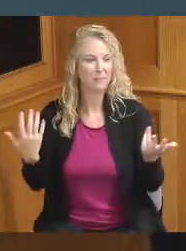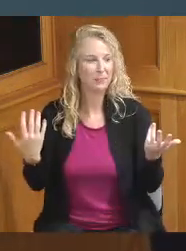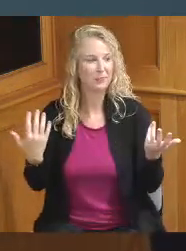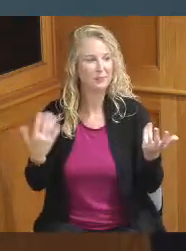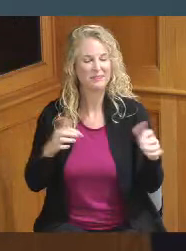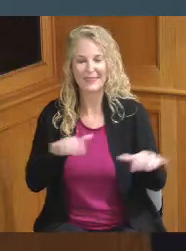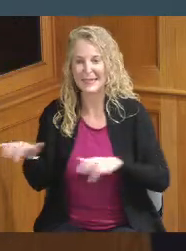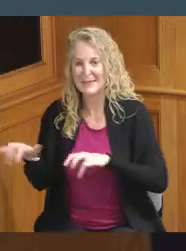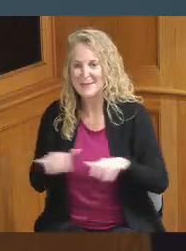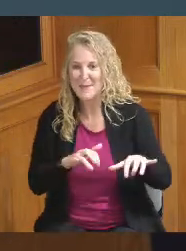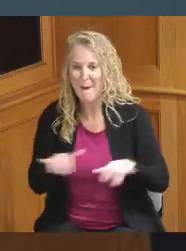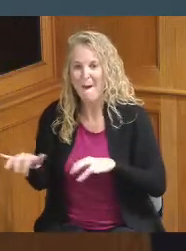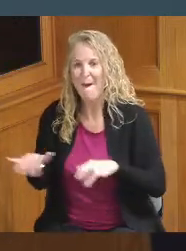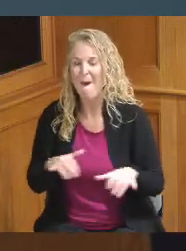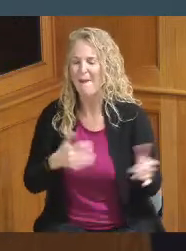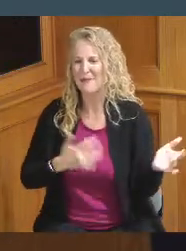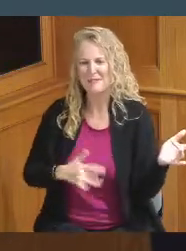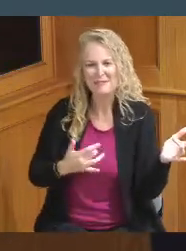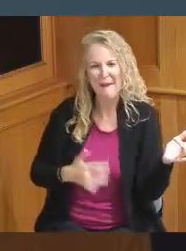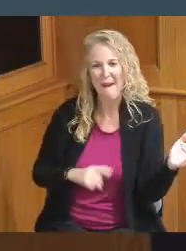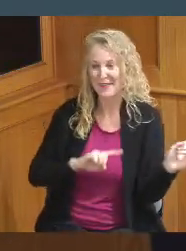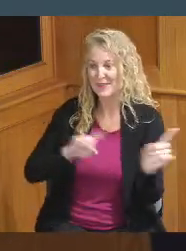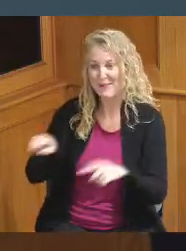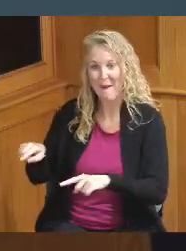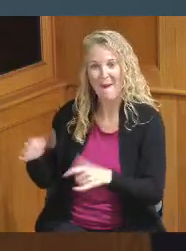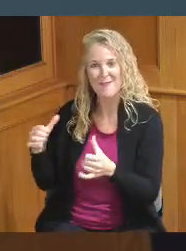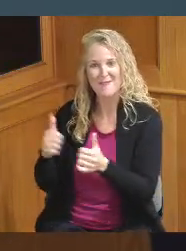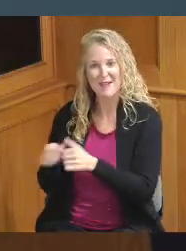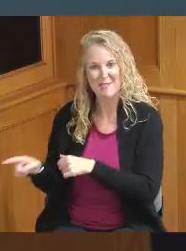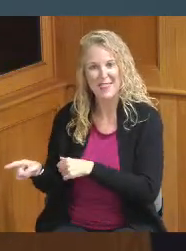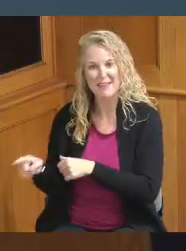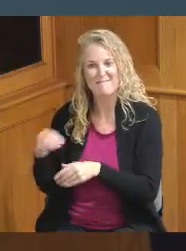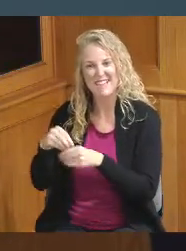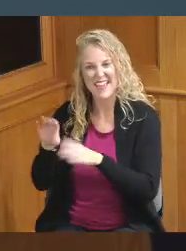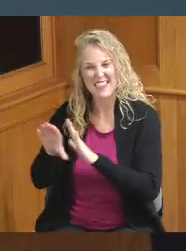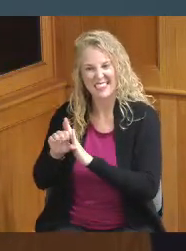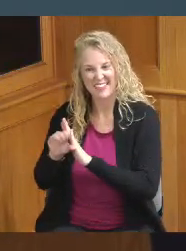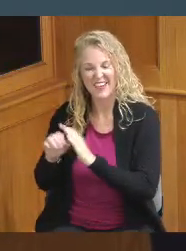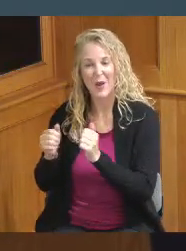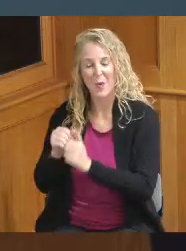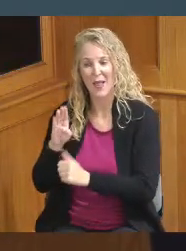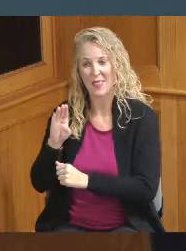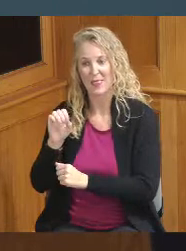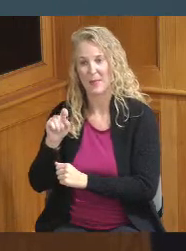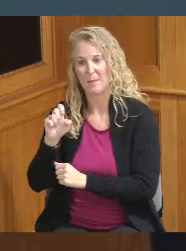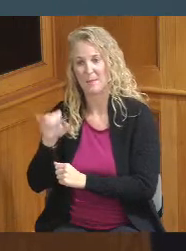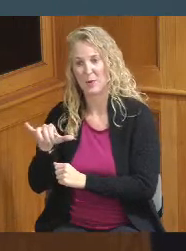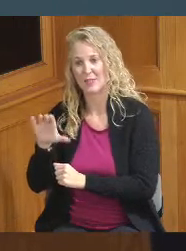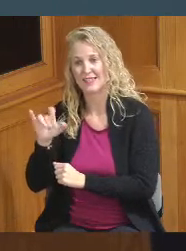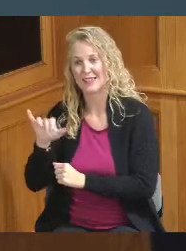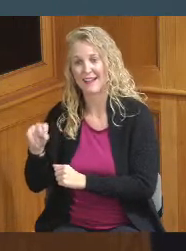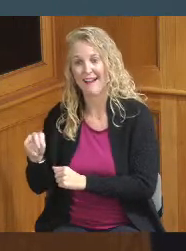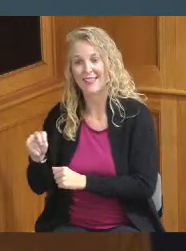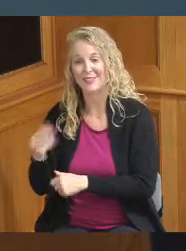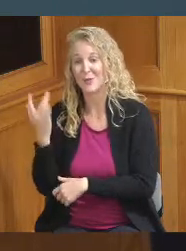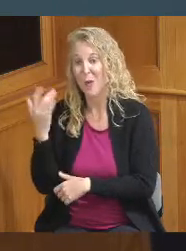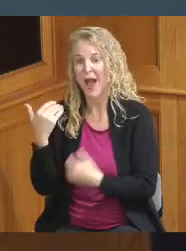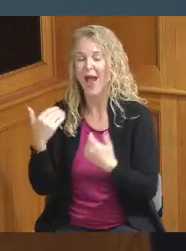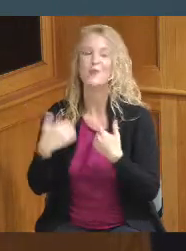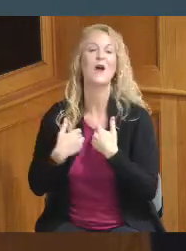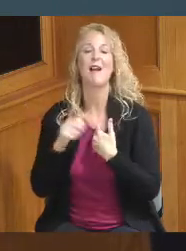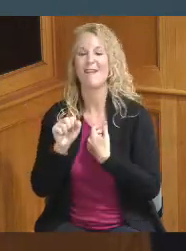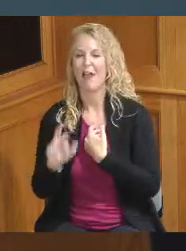play the keyboard, or you can play the guitar and be in the video with Bootsy Collins, thanks to the augmented reality